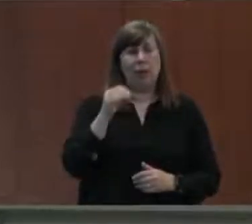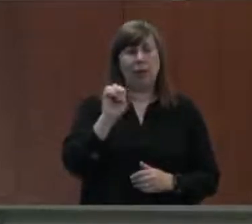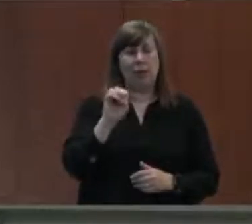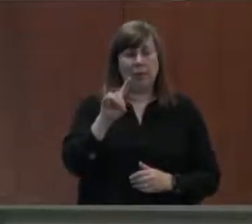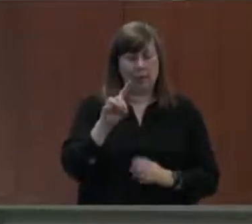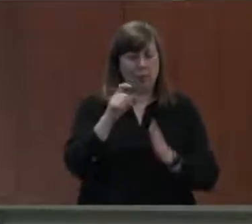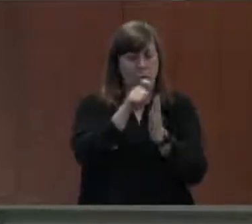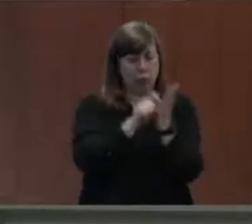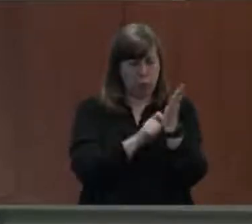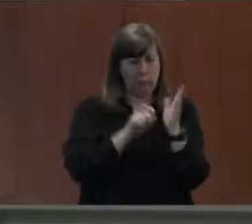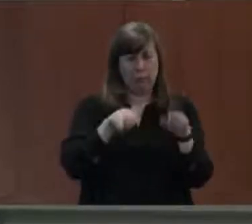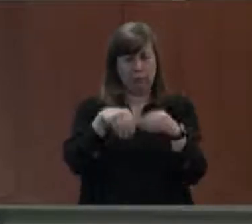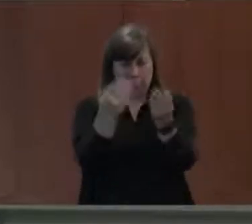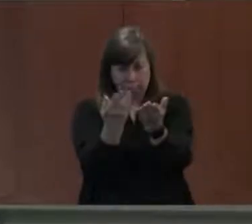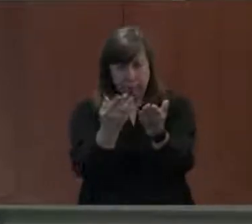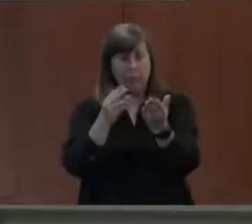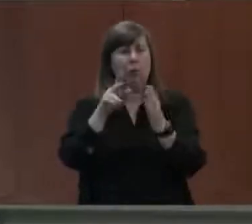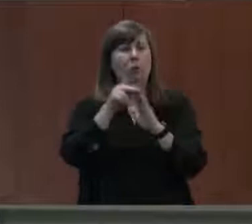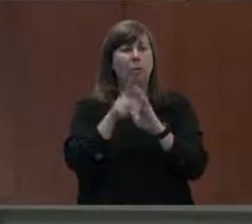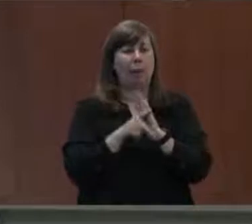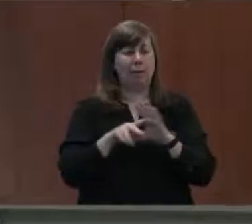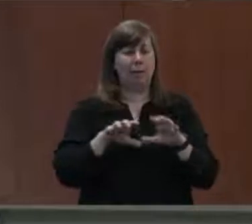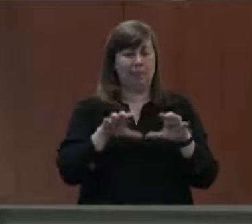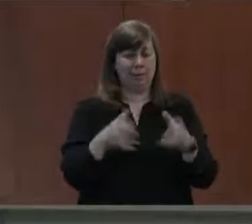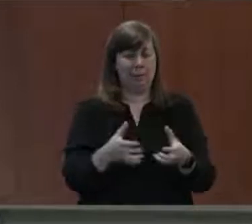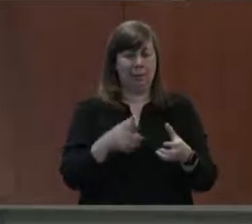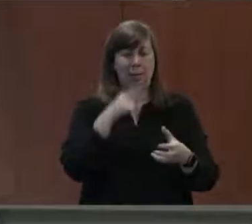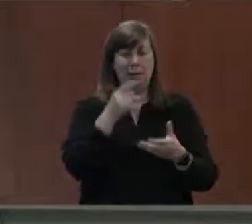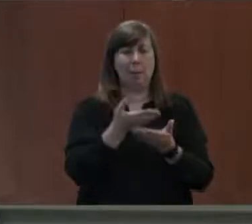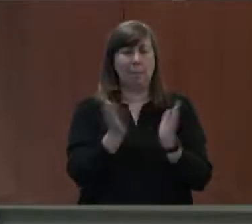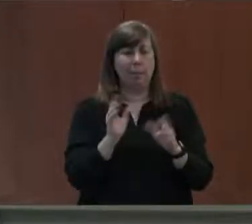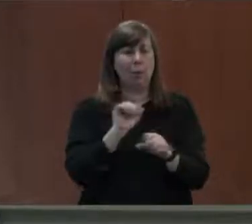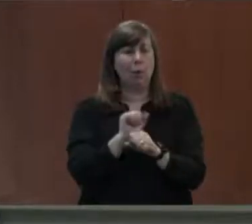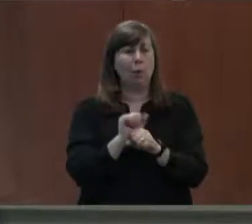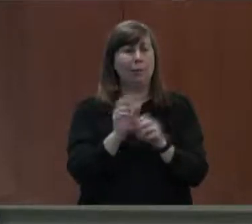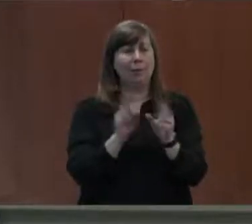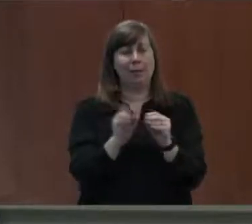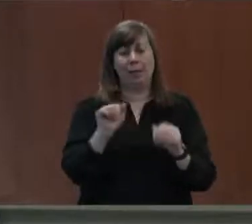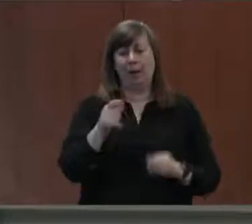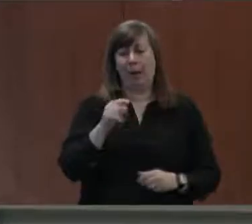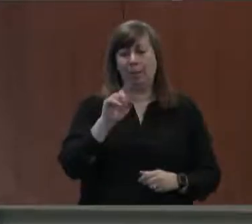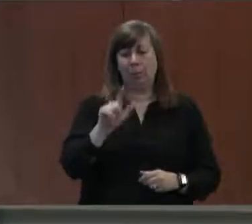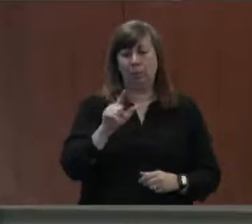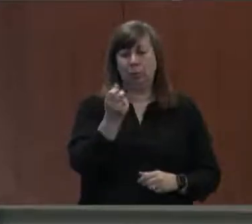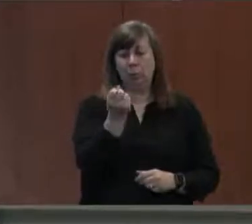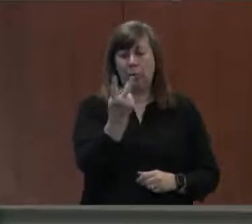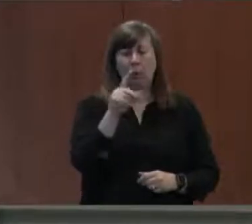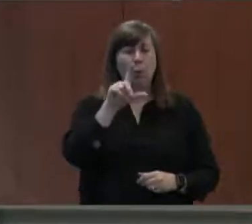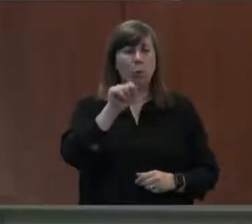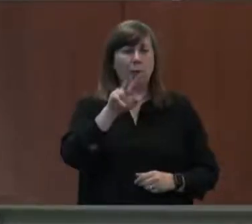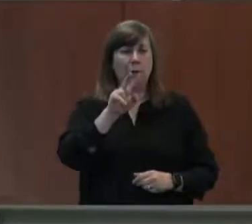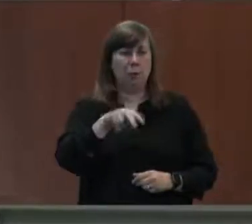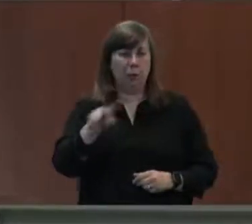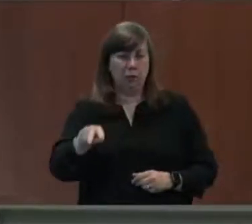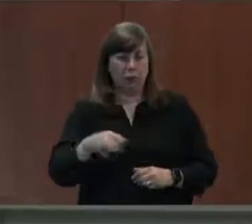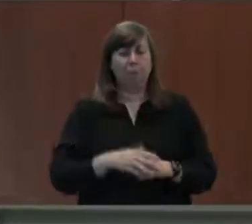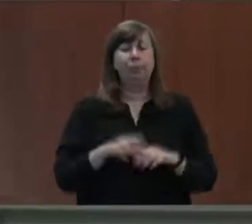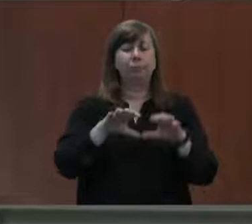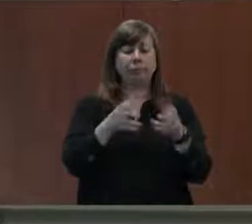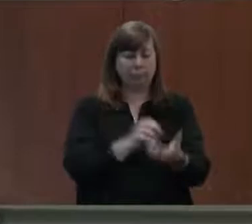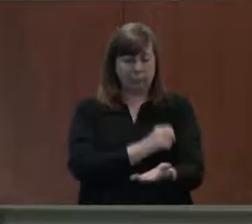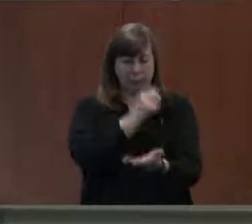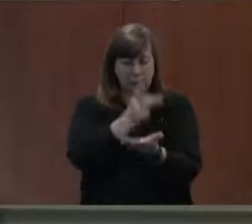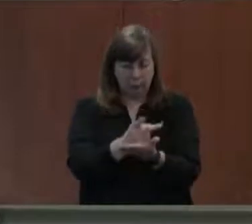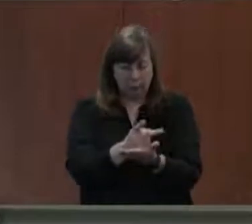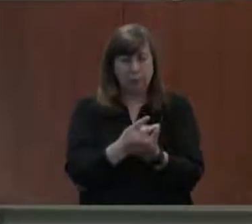JED was drafted and presented to the policy committee at its public work session on April 12, 2022. The committee approved